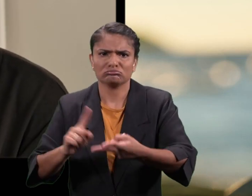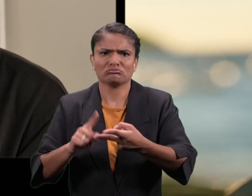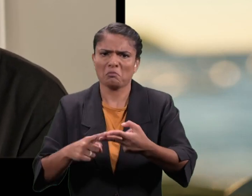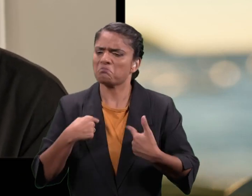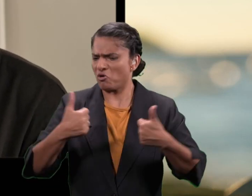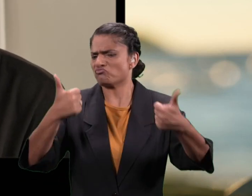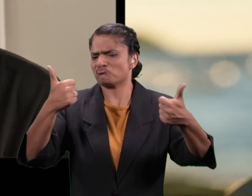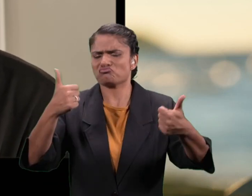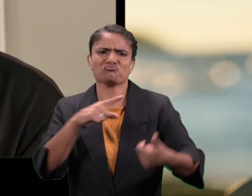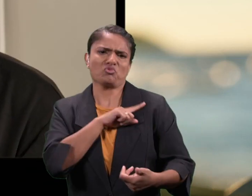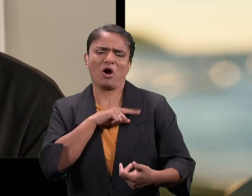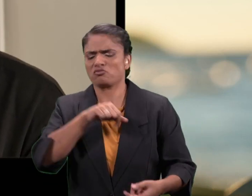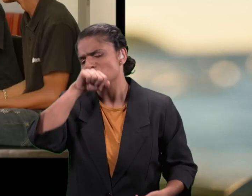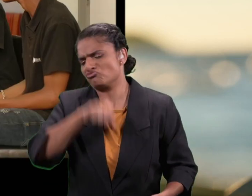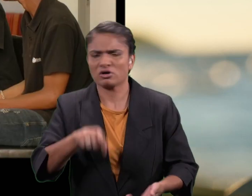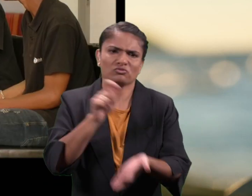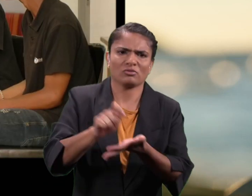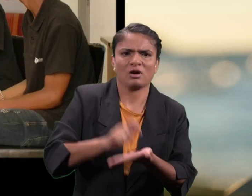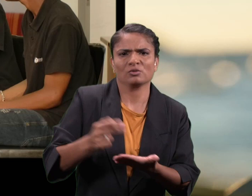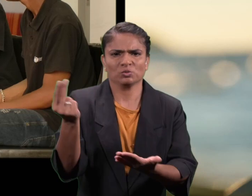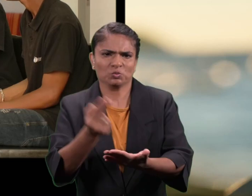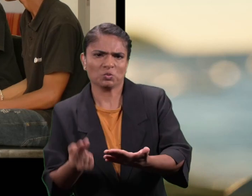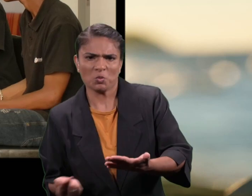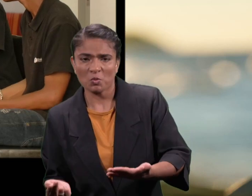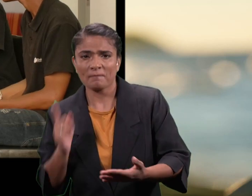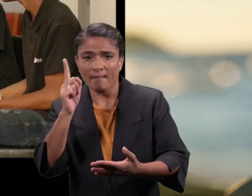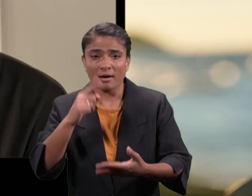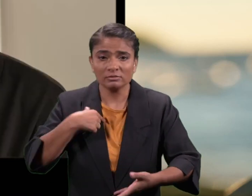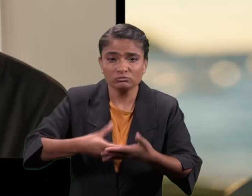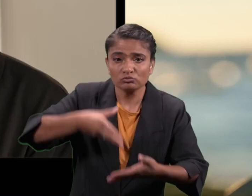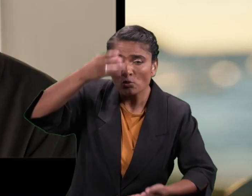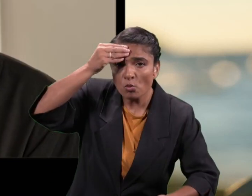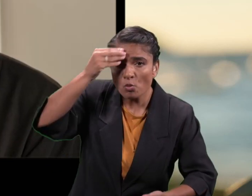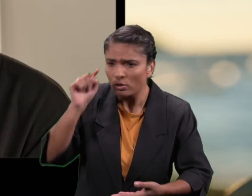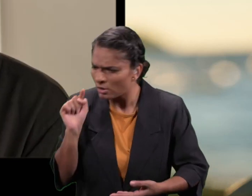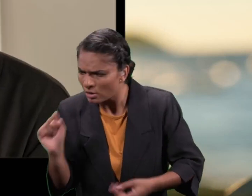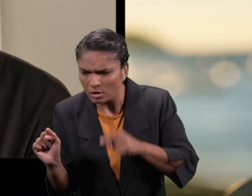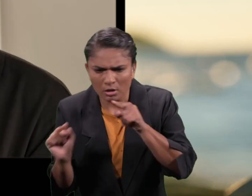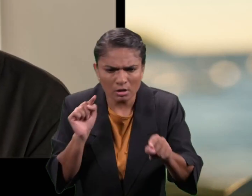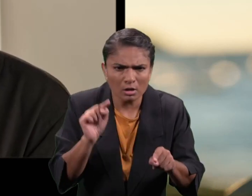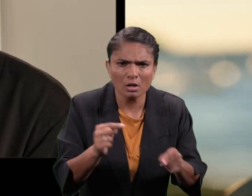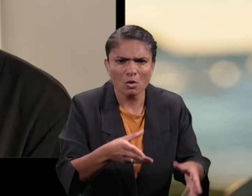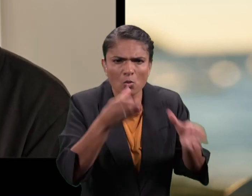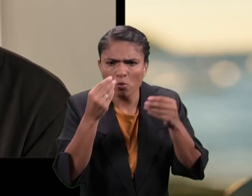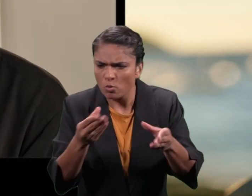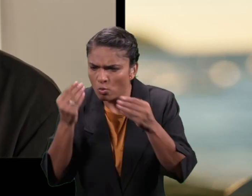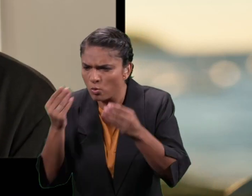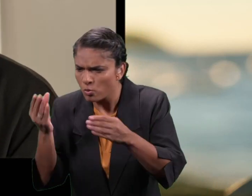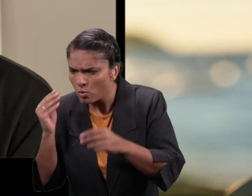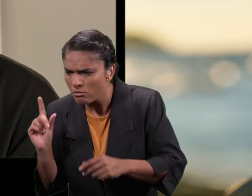fine with it because I like writing and stuff like that. And I learned from the questions and what we learned from there. And